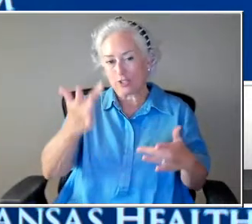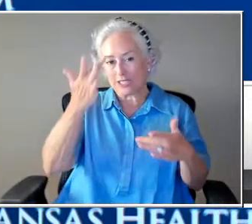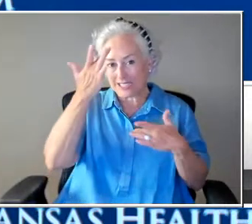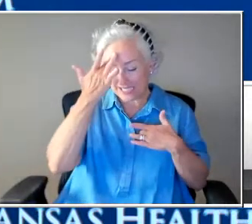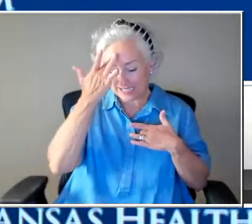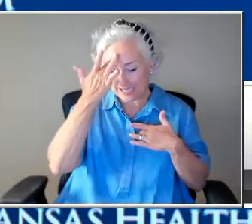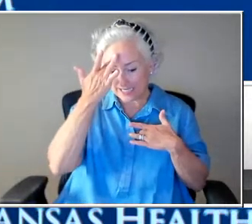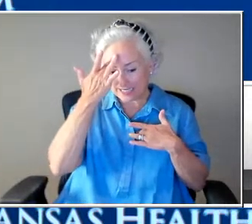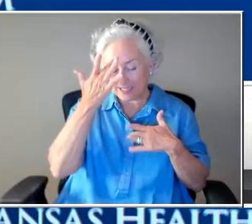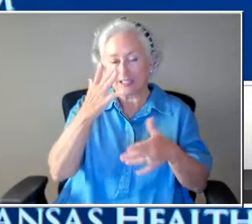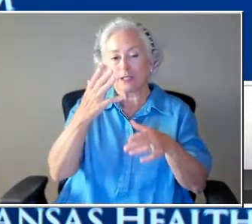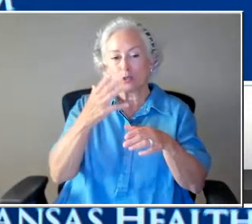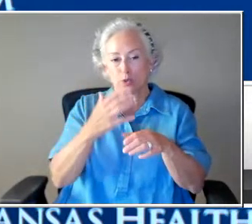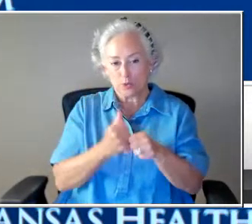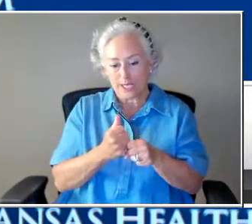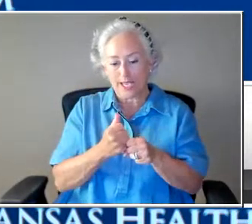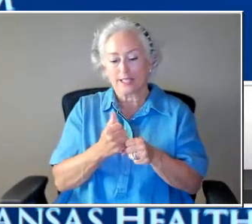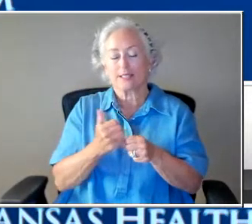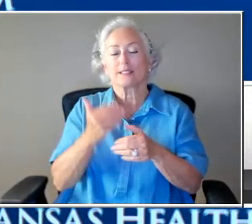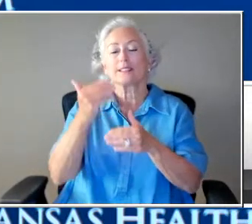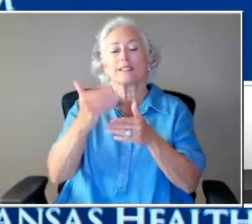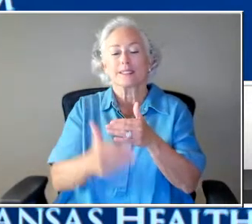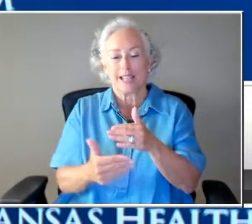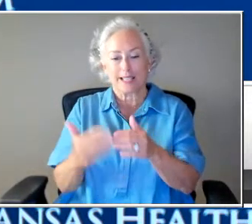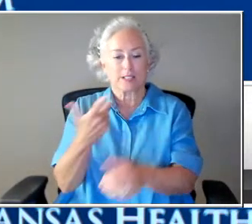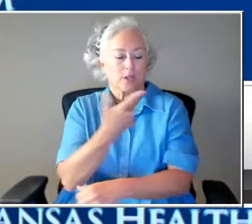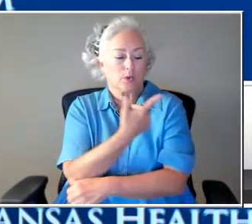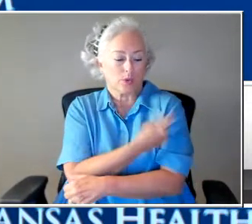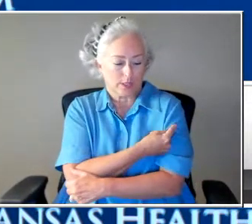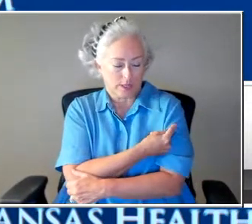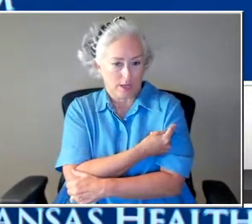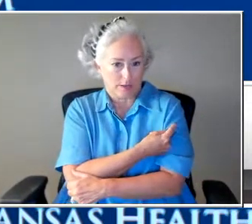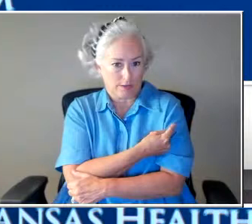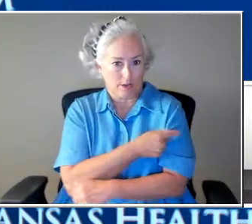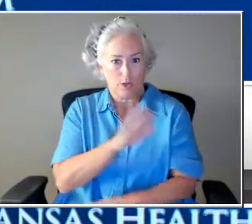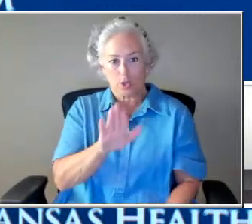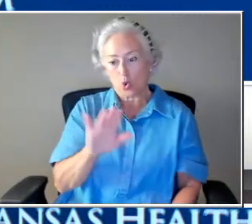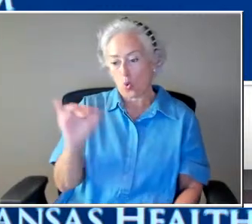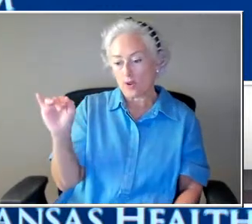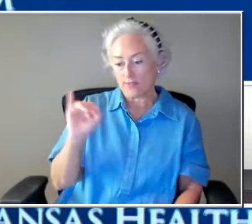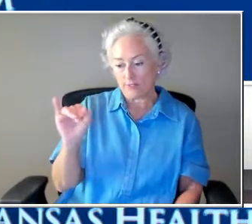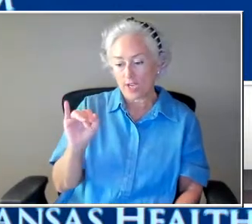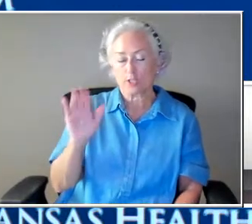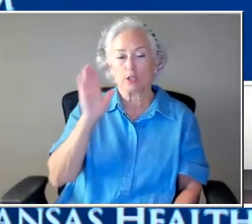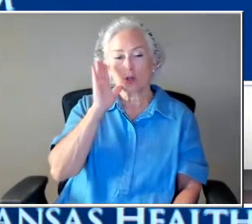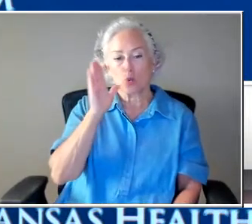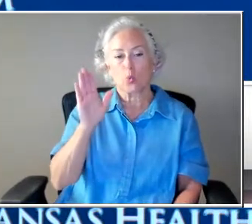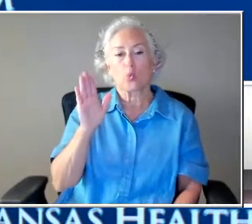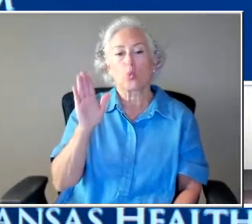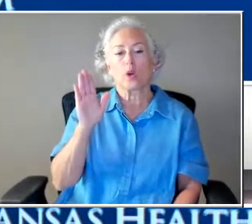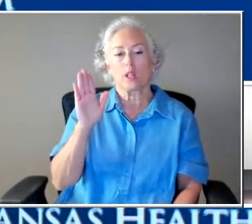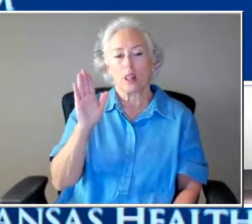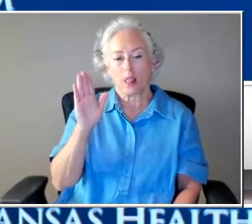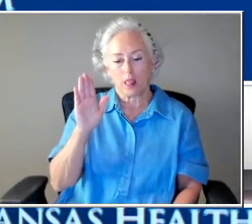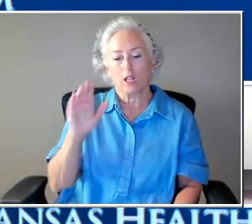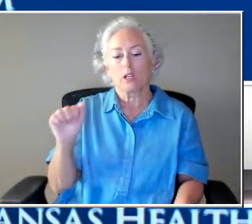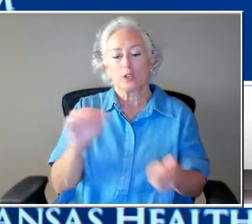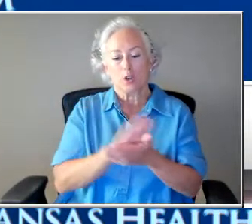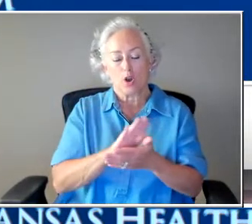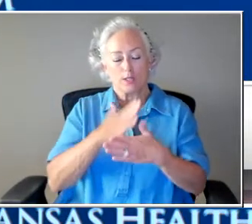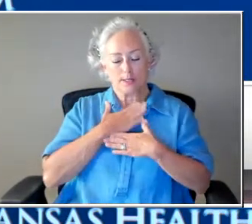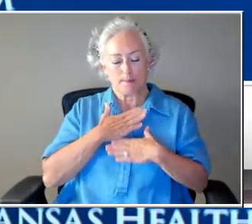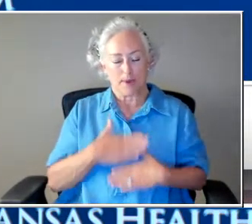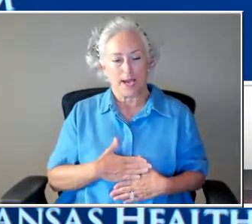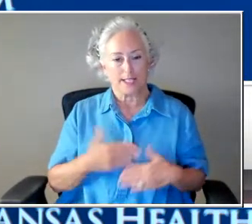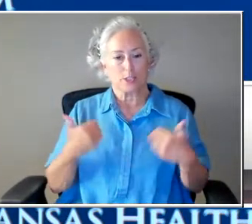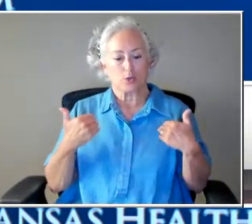vaccine. That infection that you did have will give your body a natural immune boost, so that therefore you can put